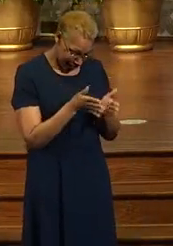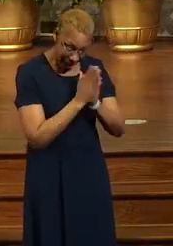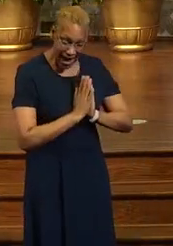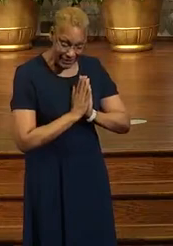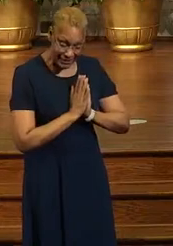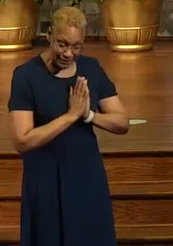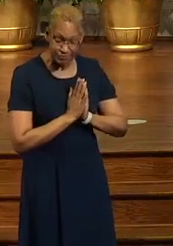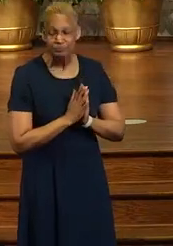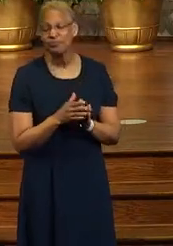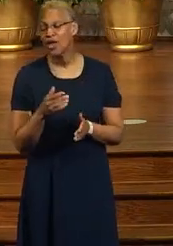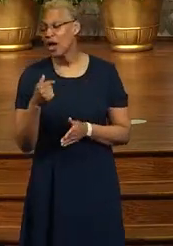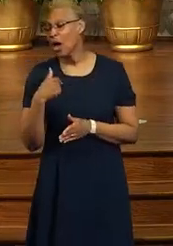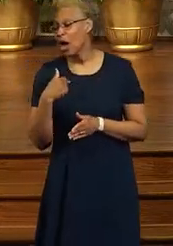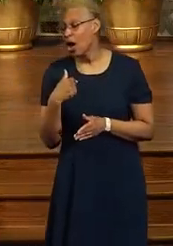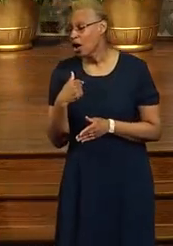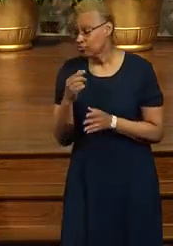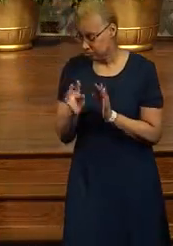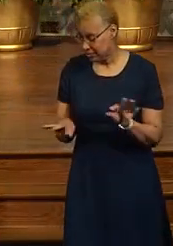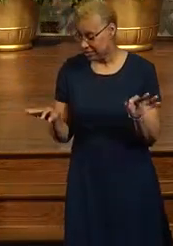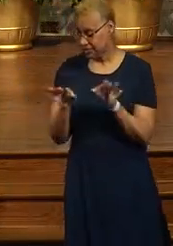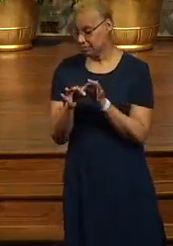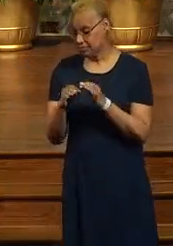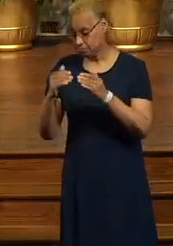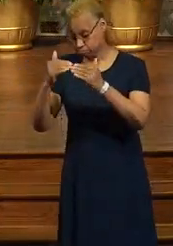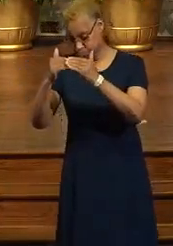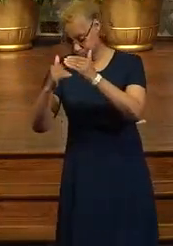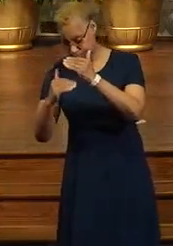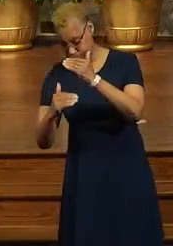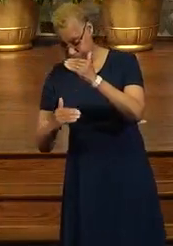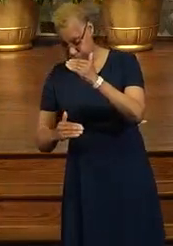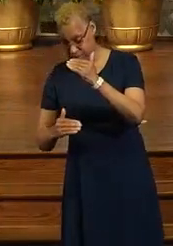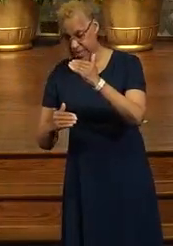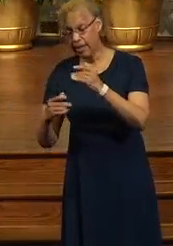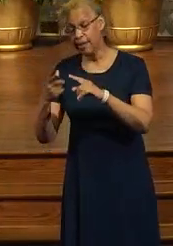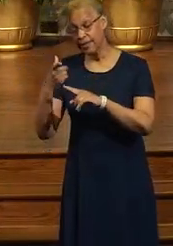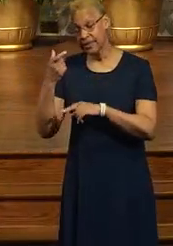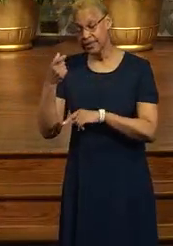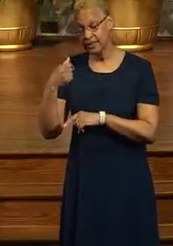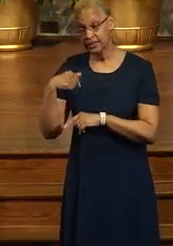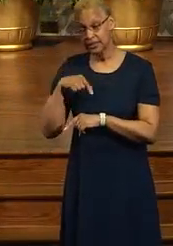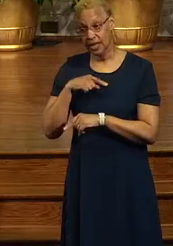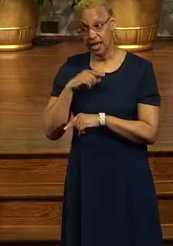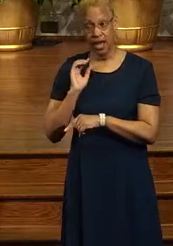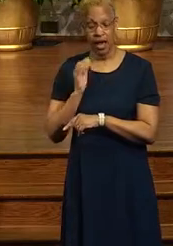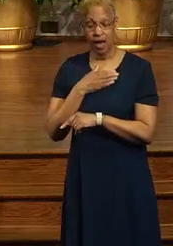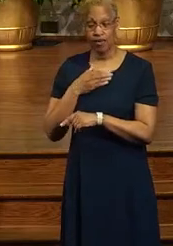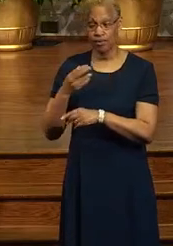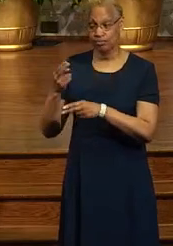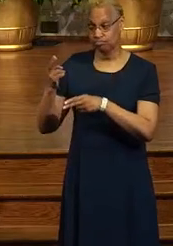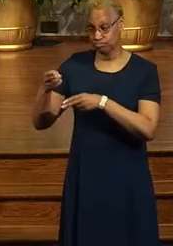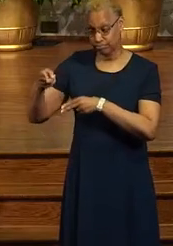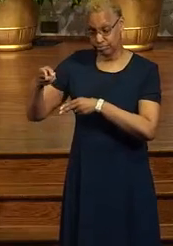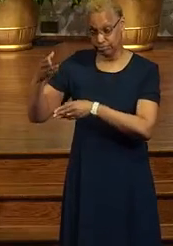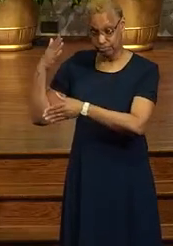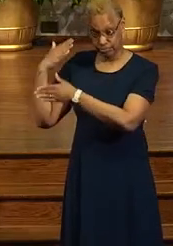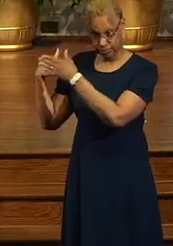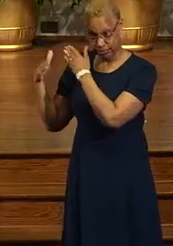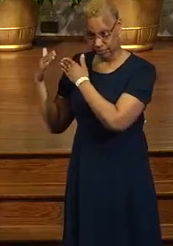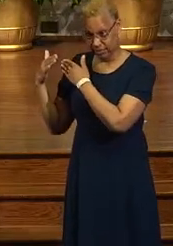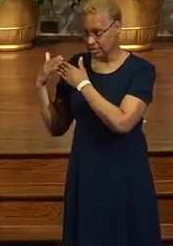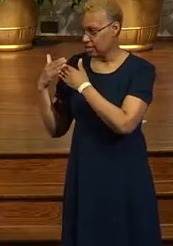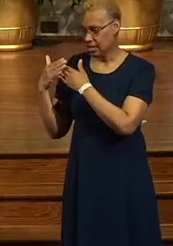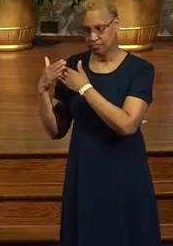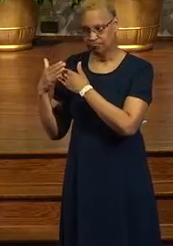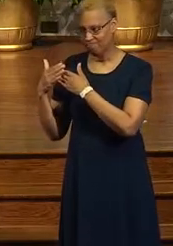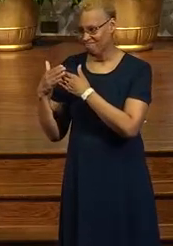value depreciated because our ancestry line was compromised.